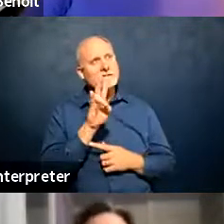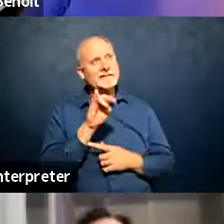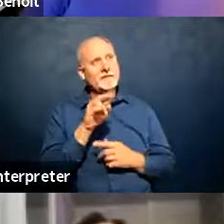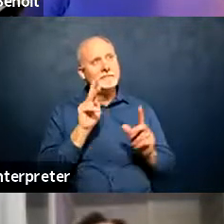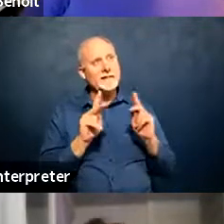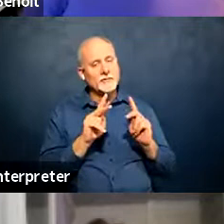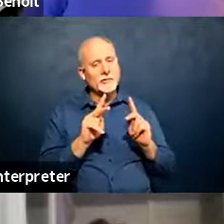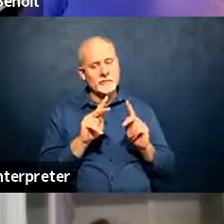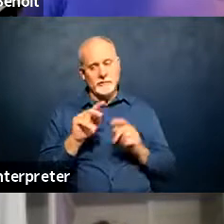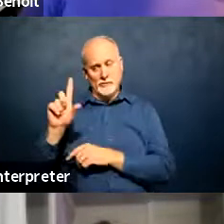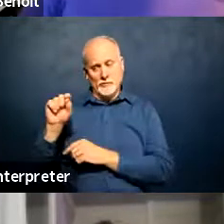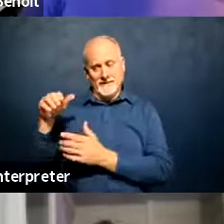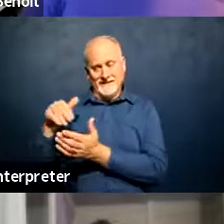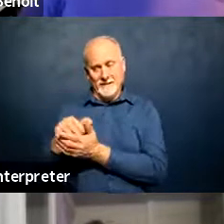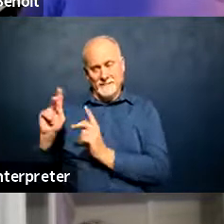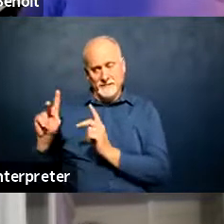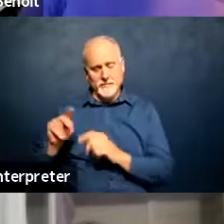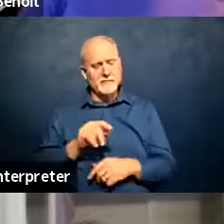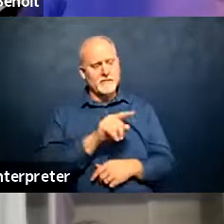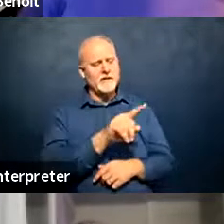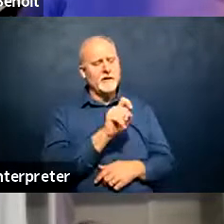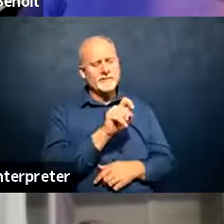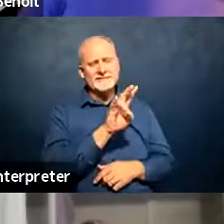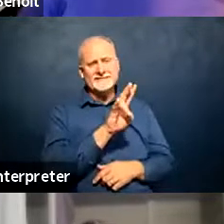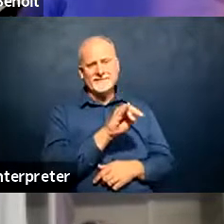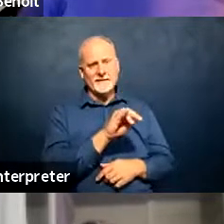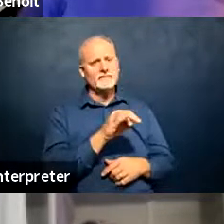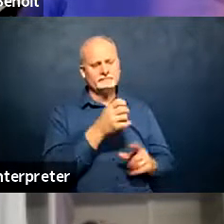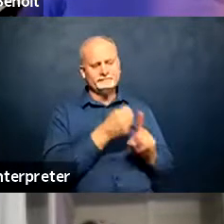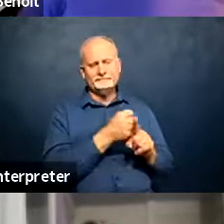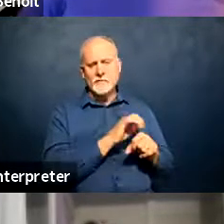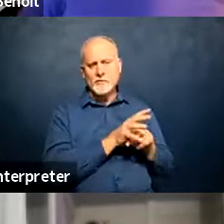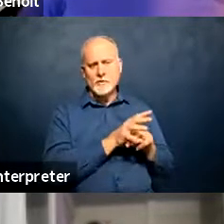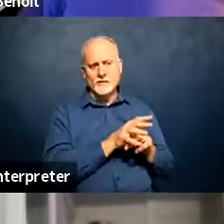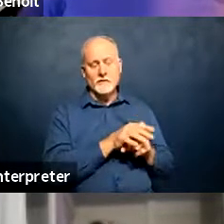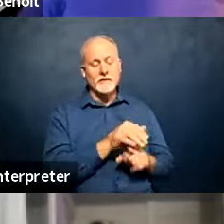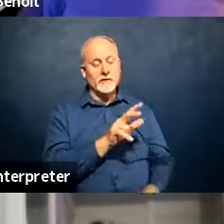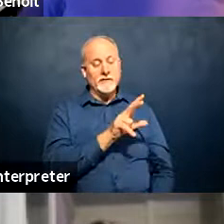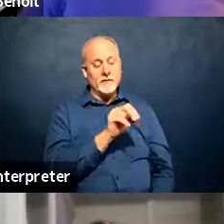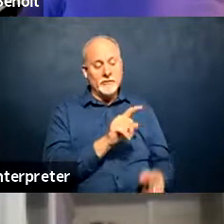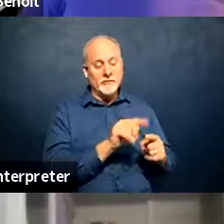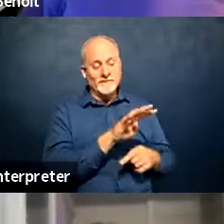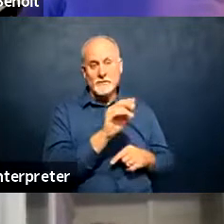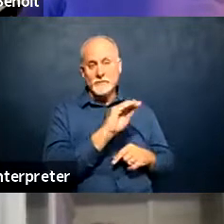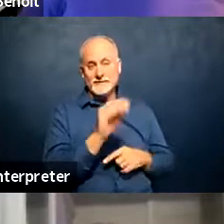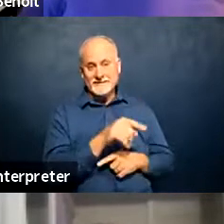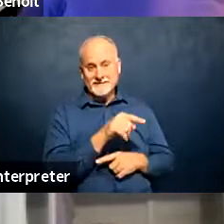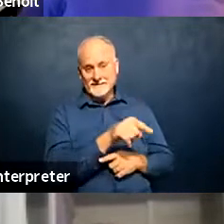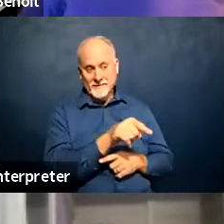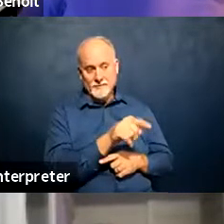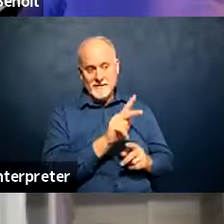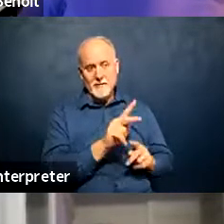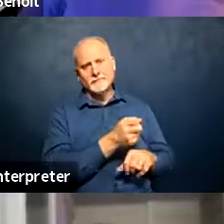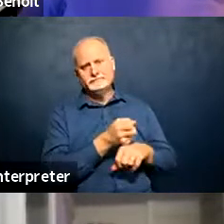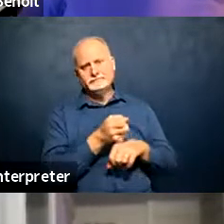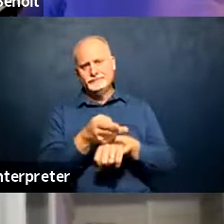out of 20,000 got the coronavirus, and nearly 30 to 40% of them ended up going to the